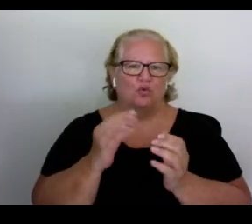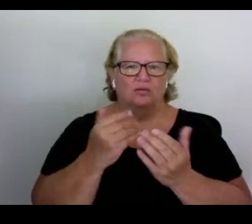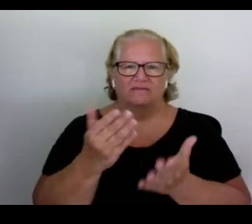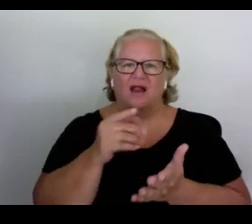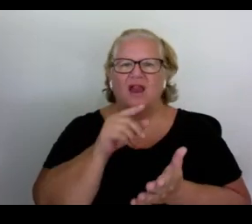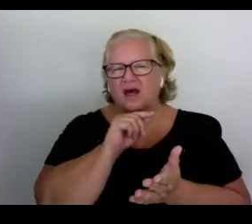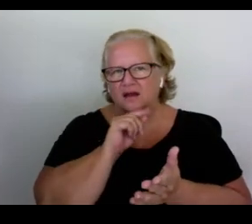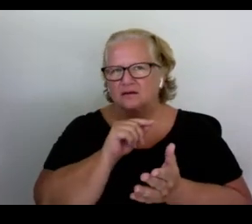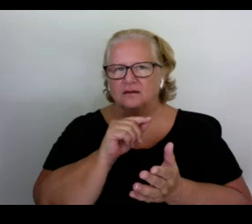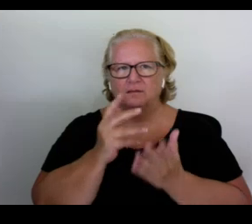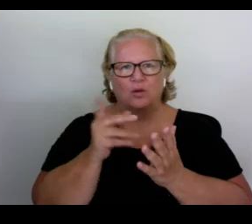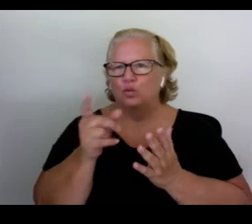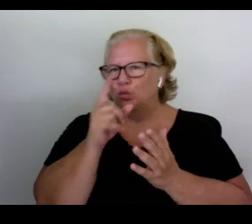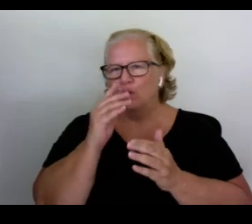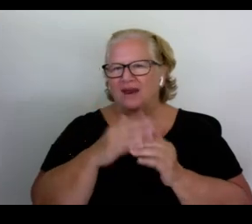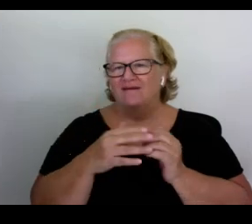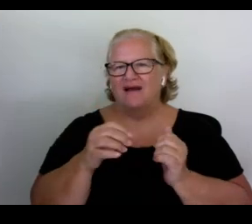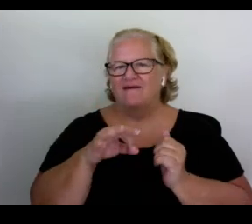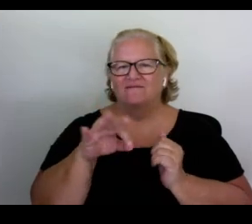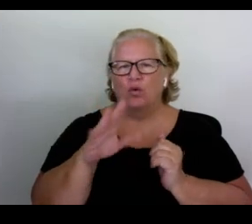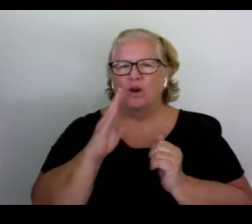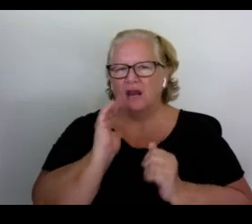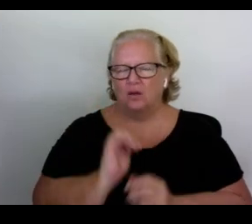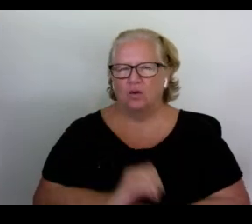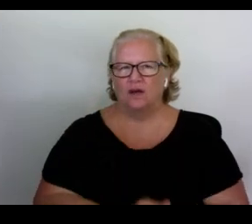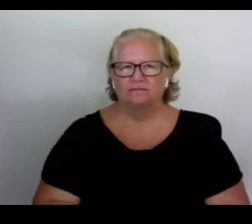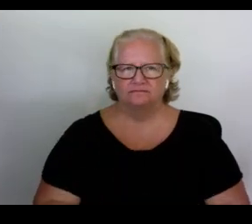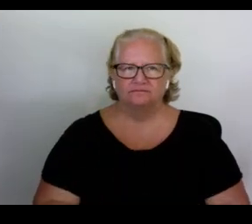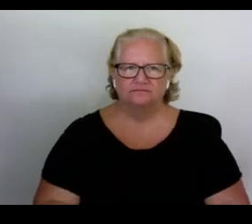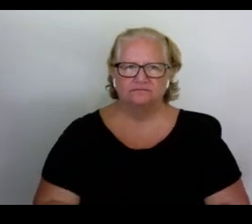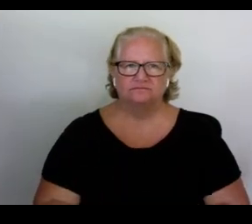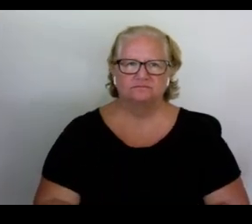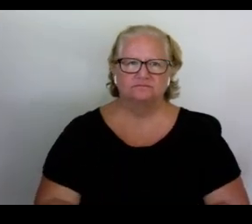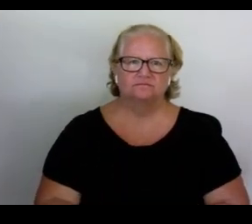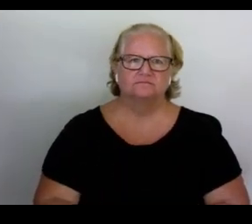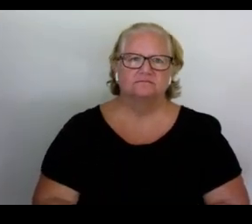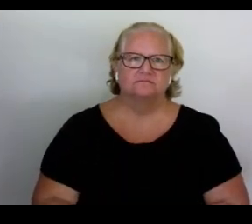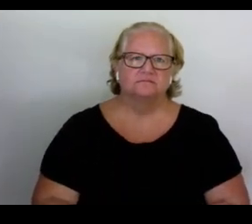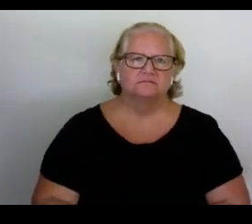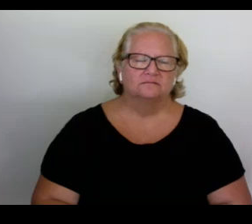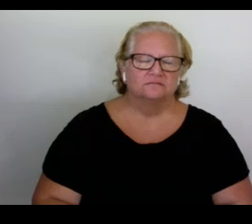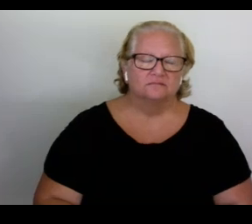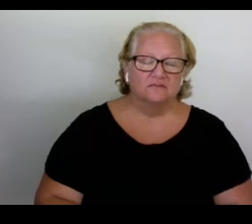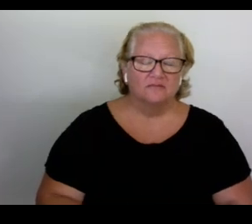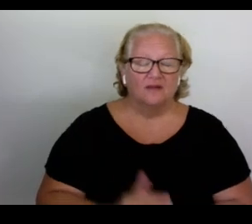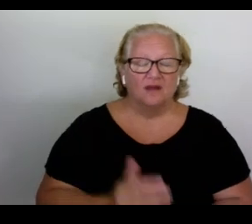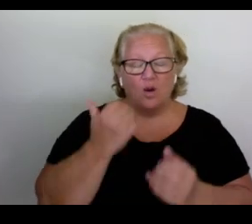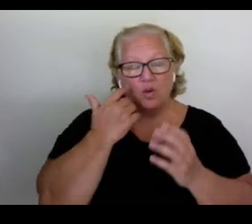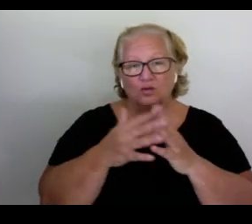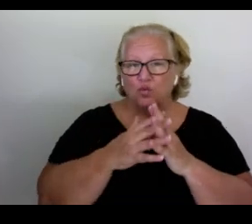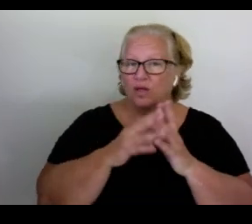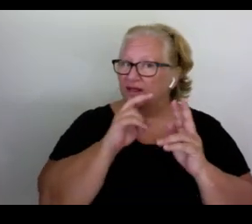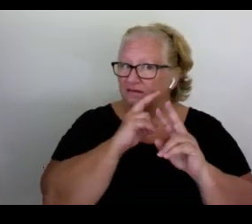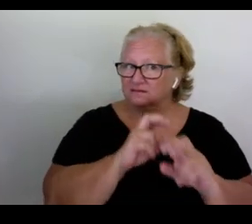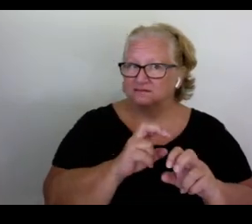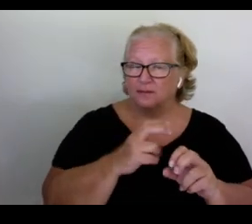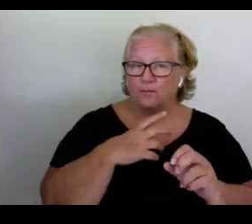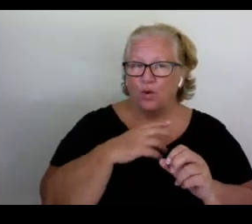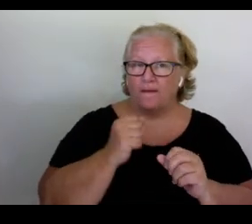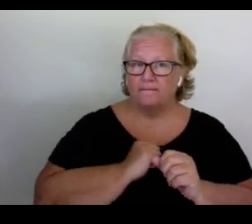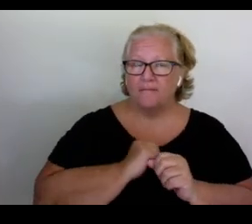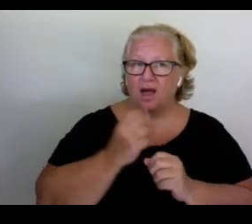have afforded to pay it back, which is always worth exploring, because in my experience, there